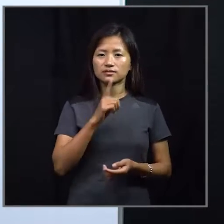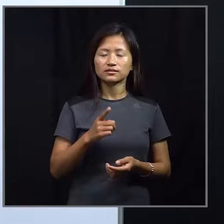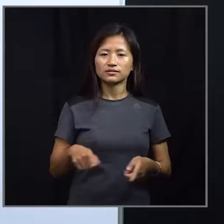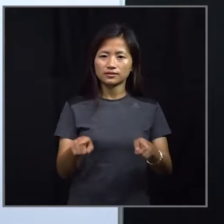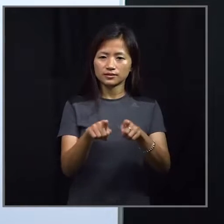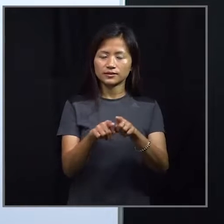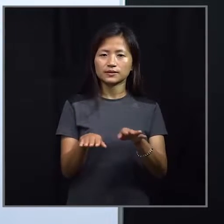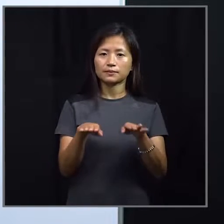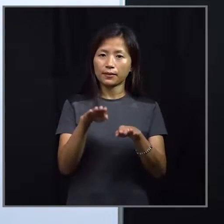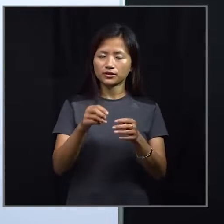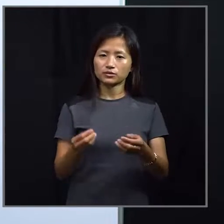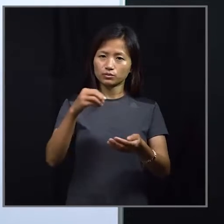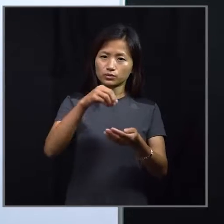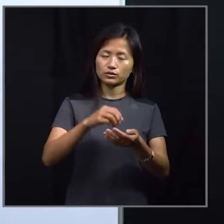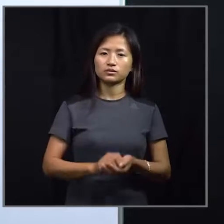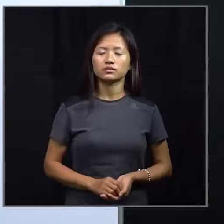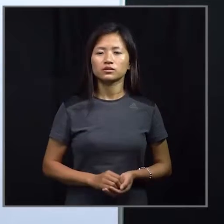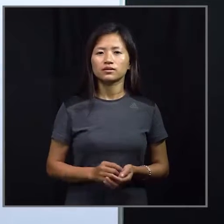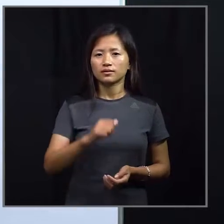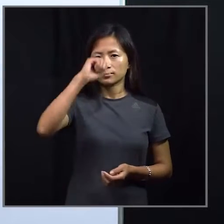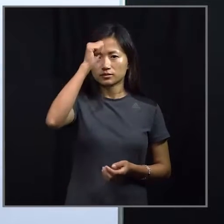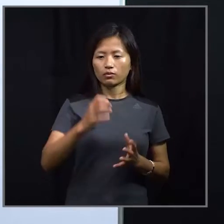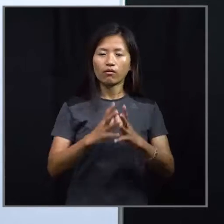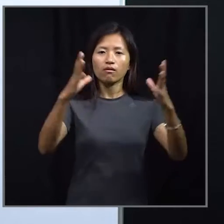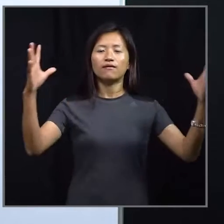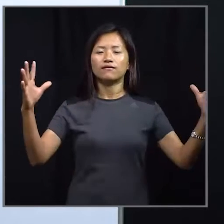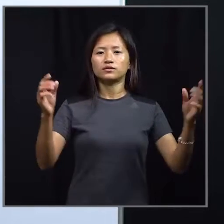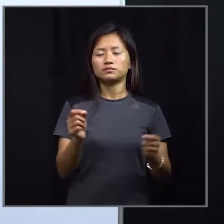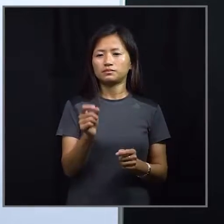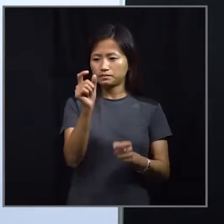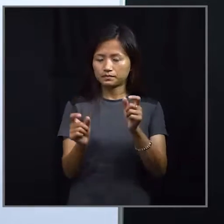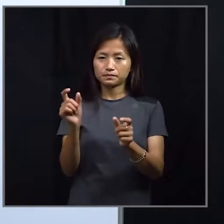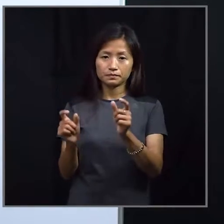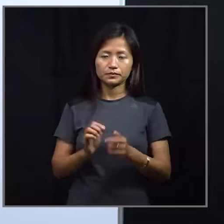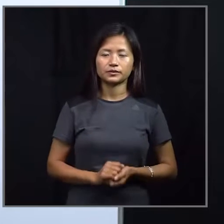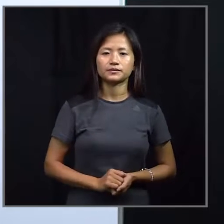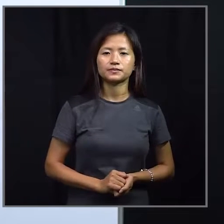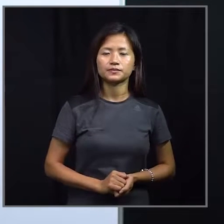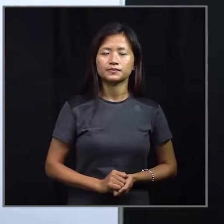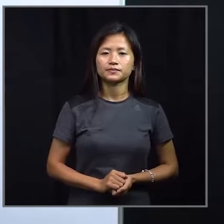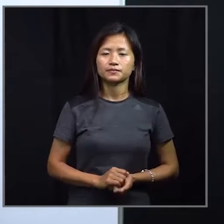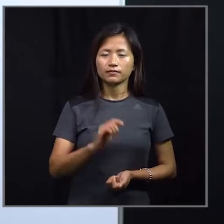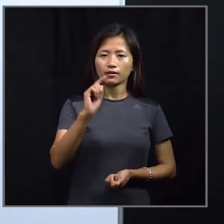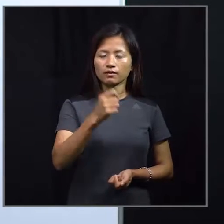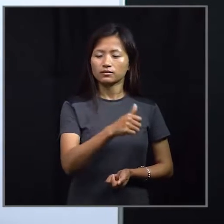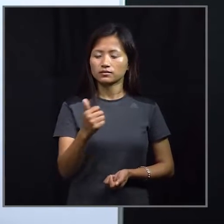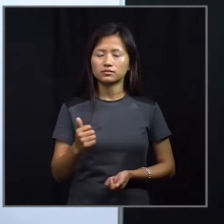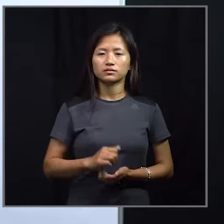says, okay, India is overpopulated. That's a term for positive economics. Another one